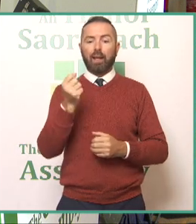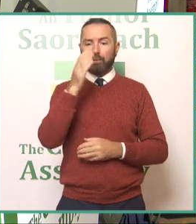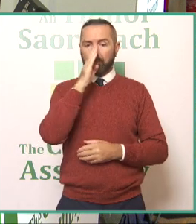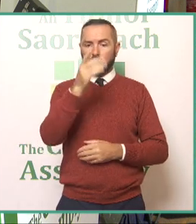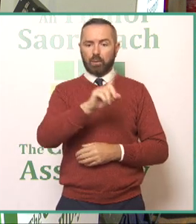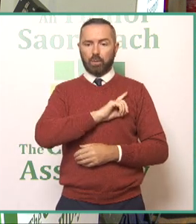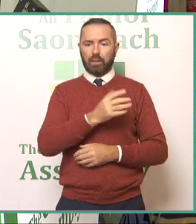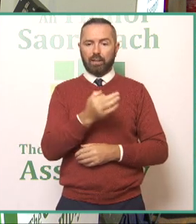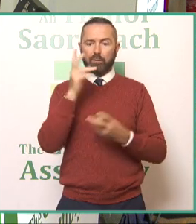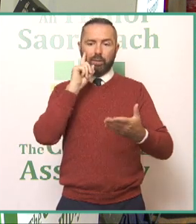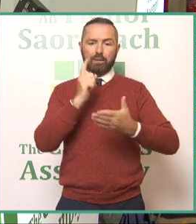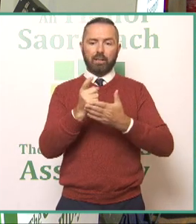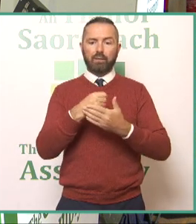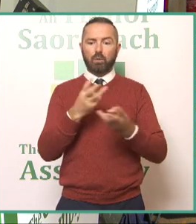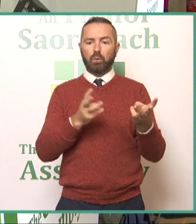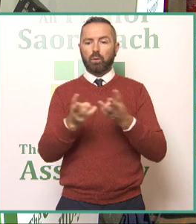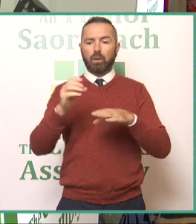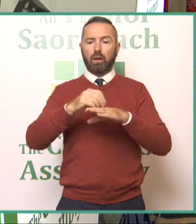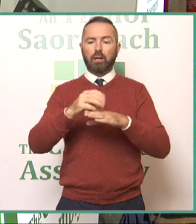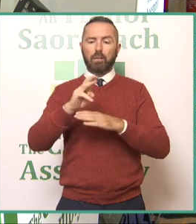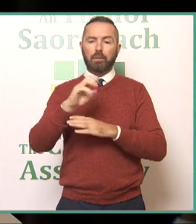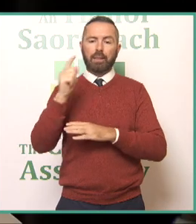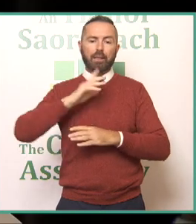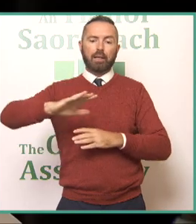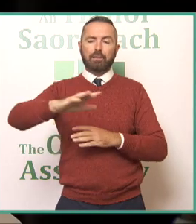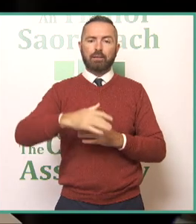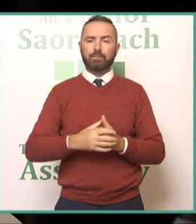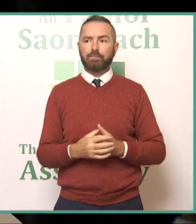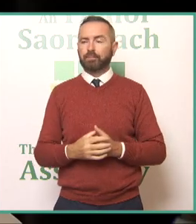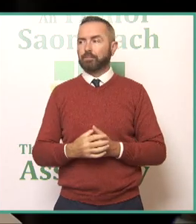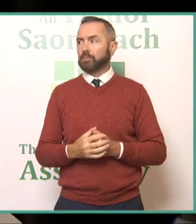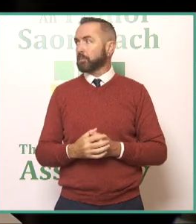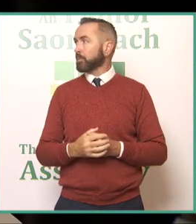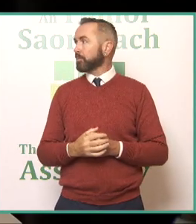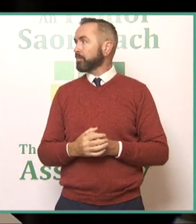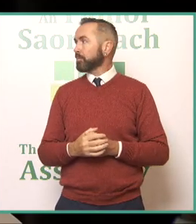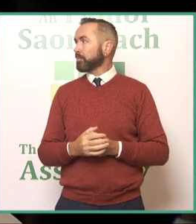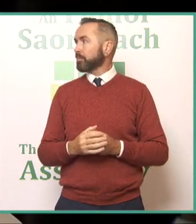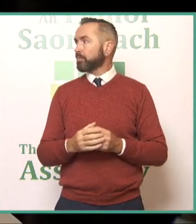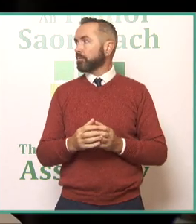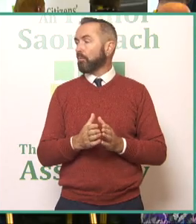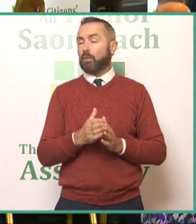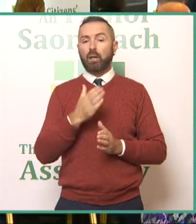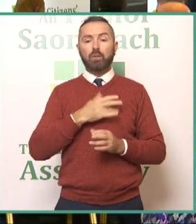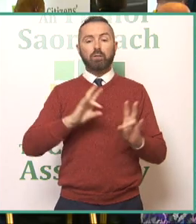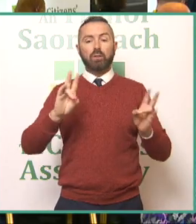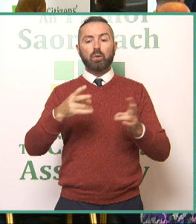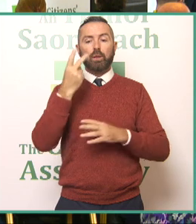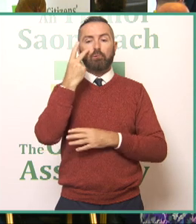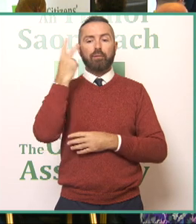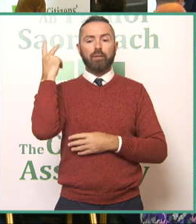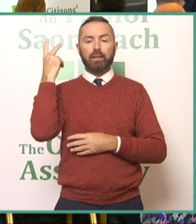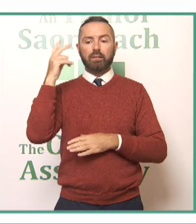win here if we decide to work on our peatlands. And so just a quick reflection